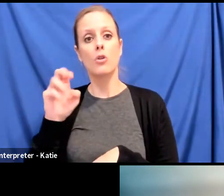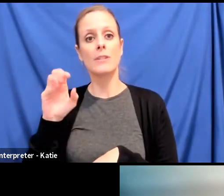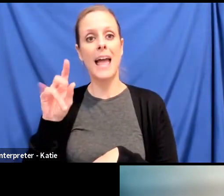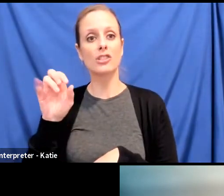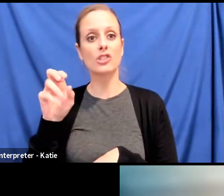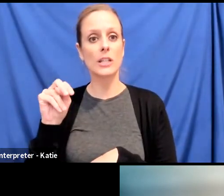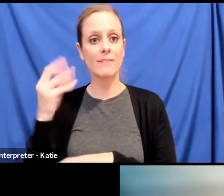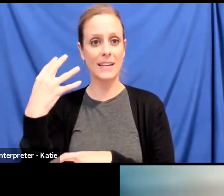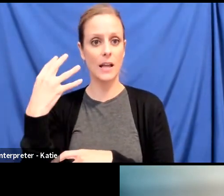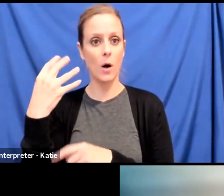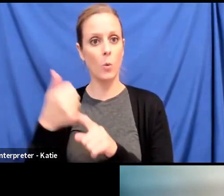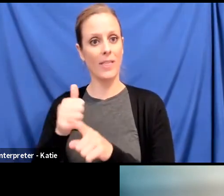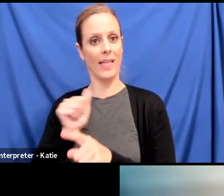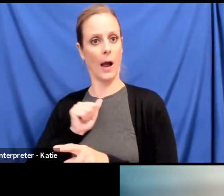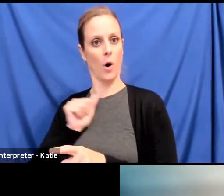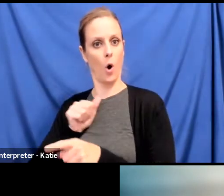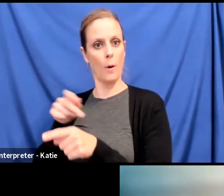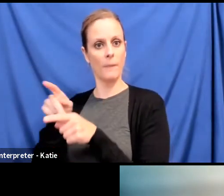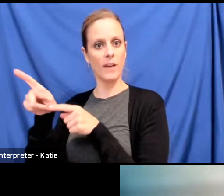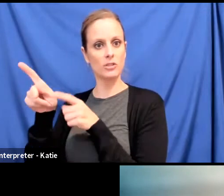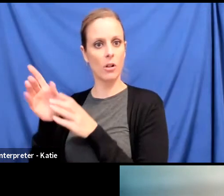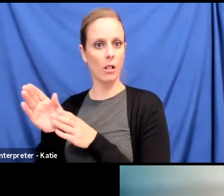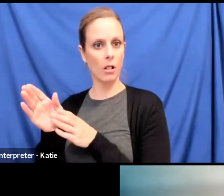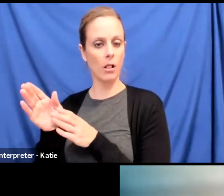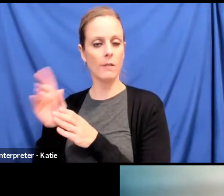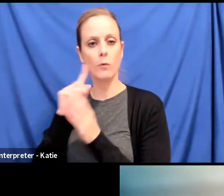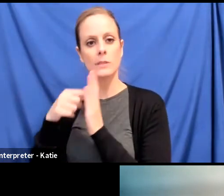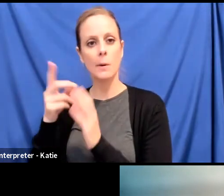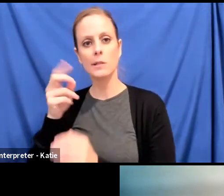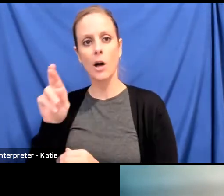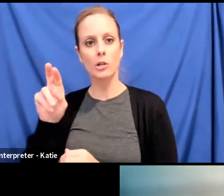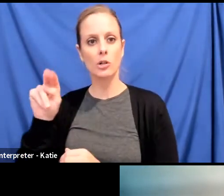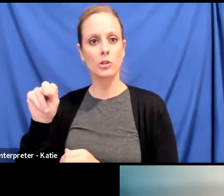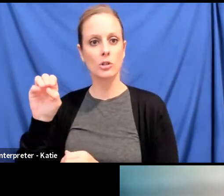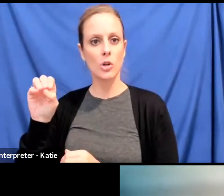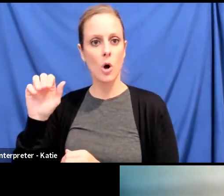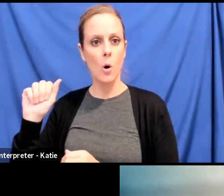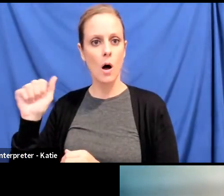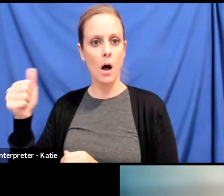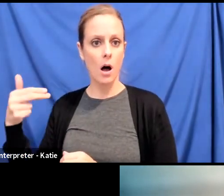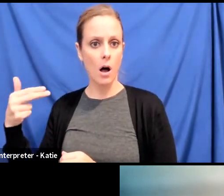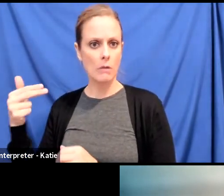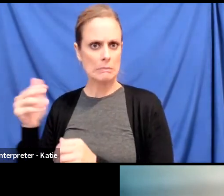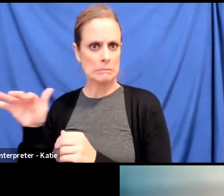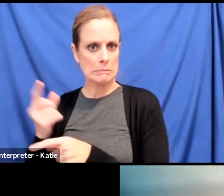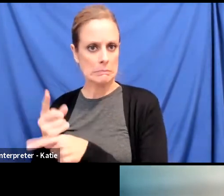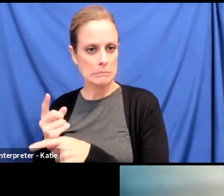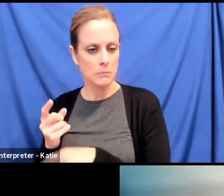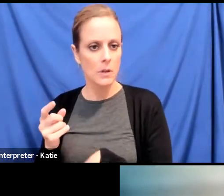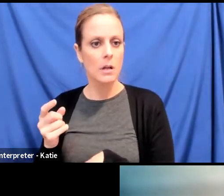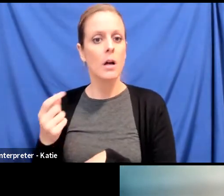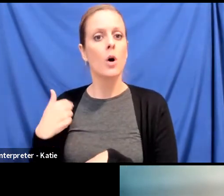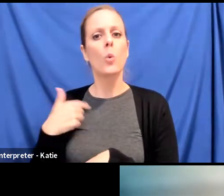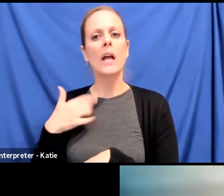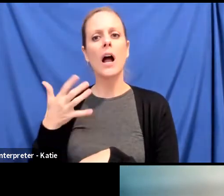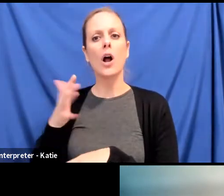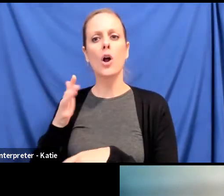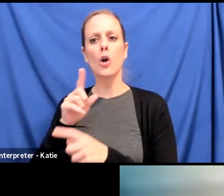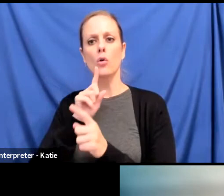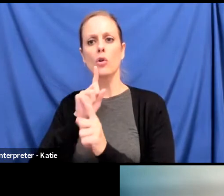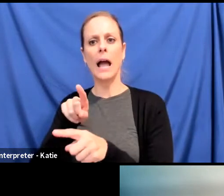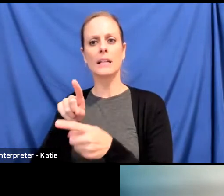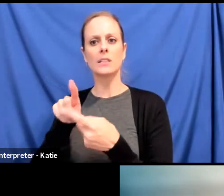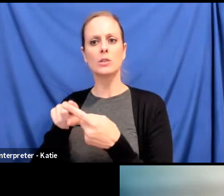some of our own professionals, such as Dr. Noha. And we're sort of reacting to some of those